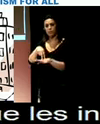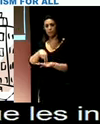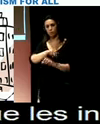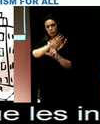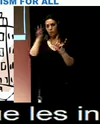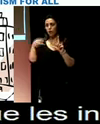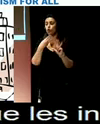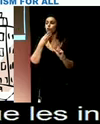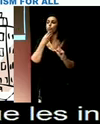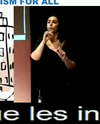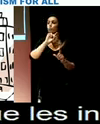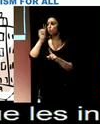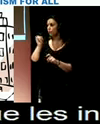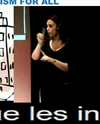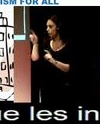www.ecalypso.eu.